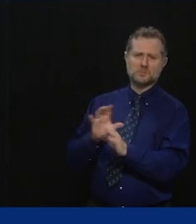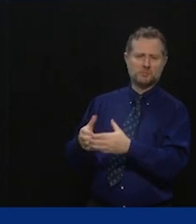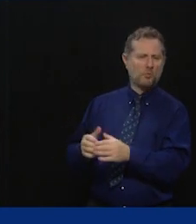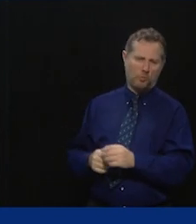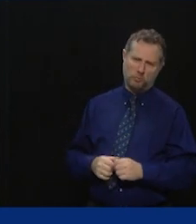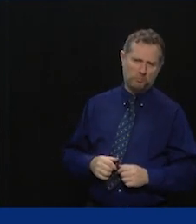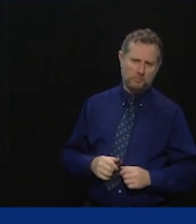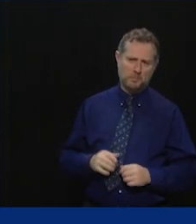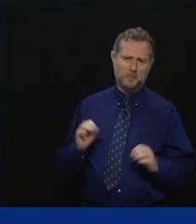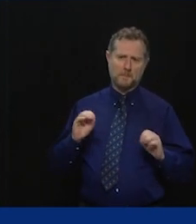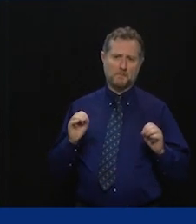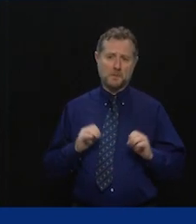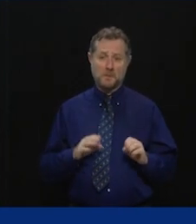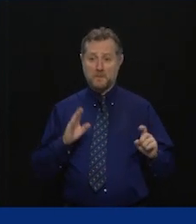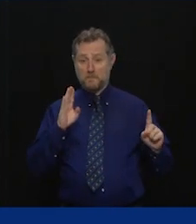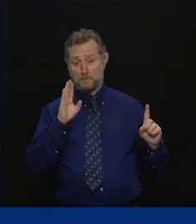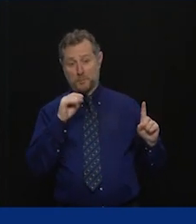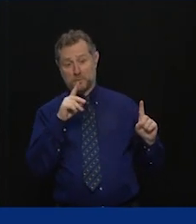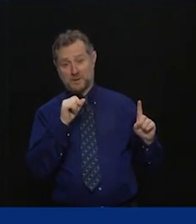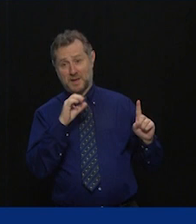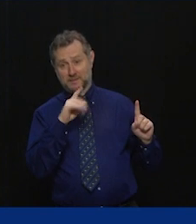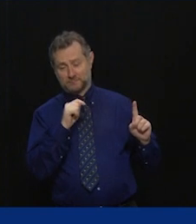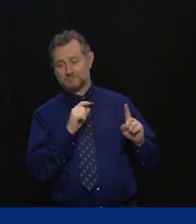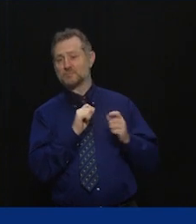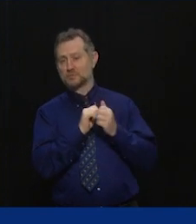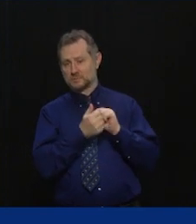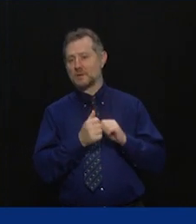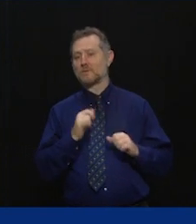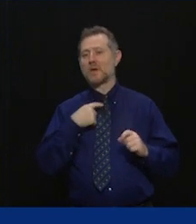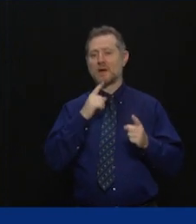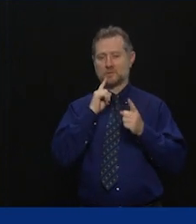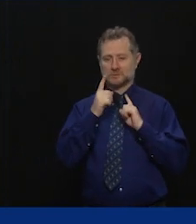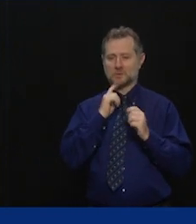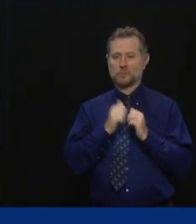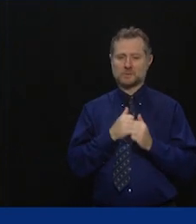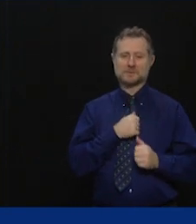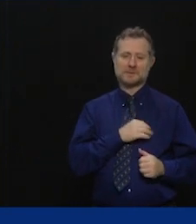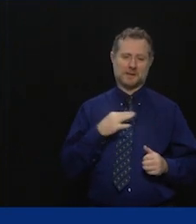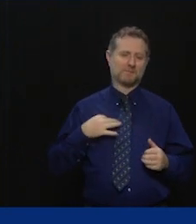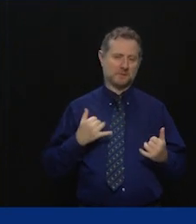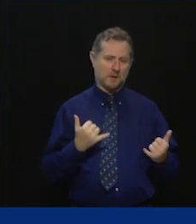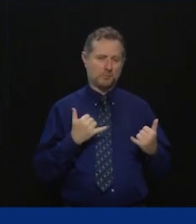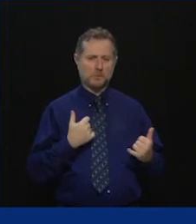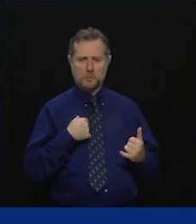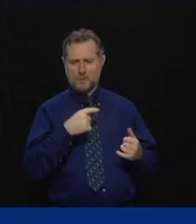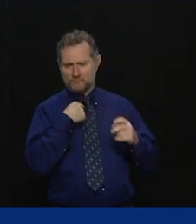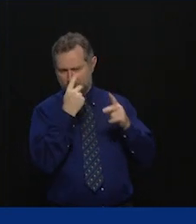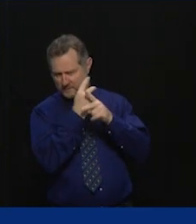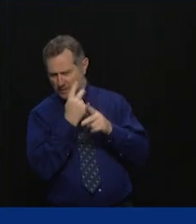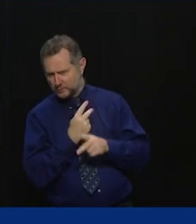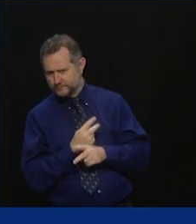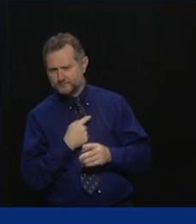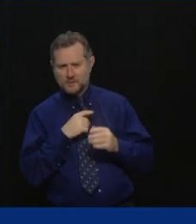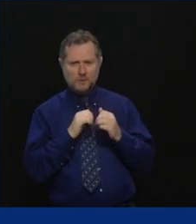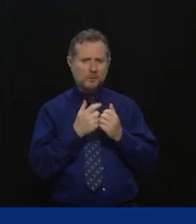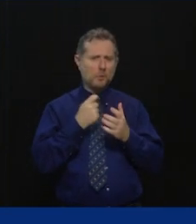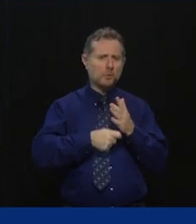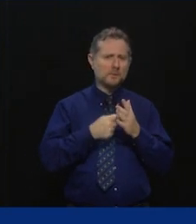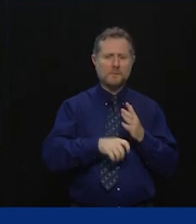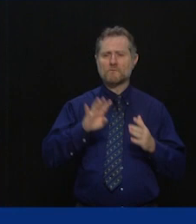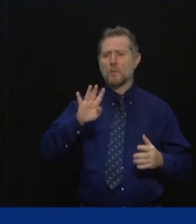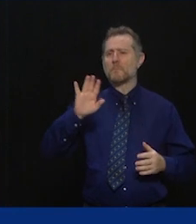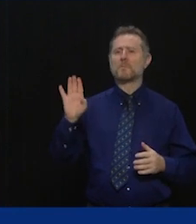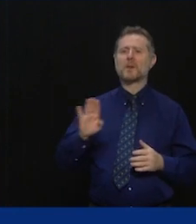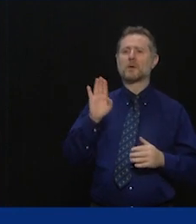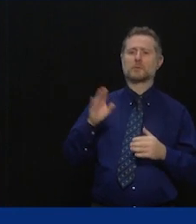We're having those conversations with our staffs right now. And as I said, you calculate this out and what the cost of a $4 billion Bond Act is